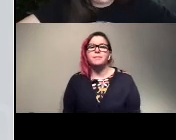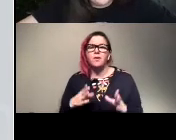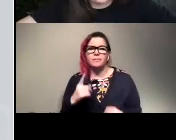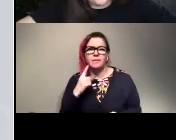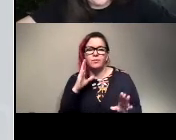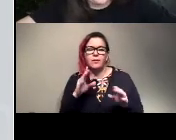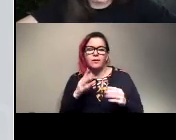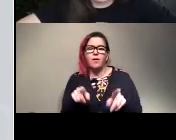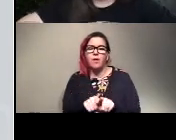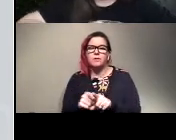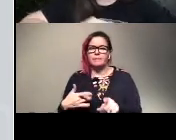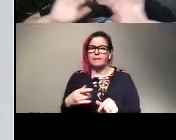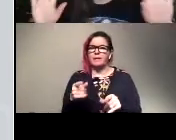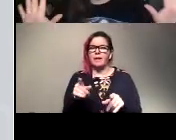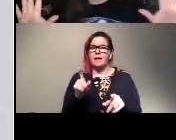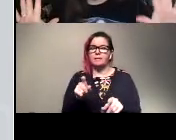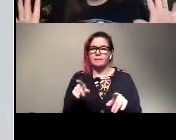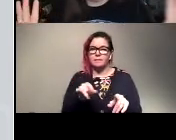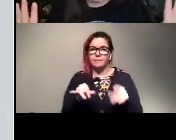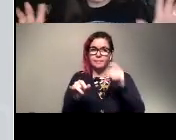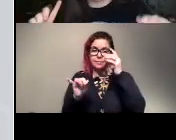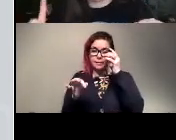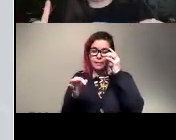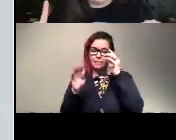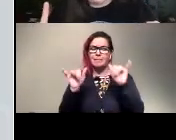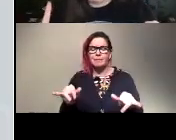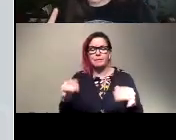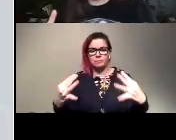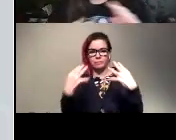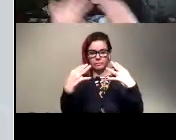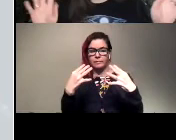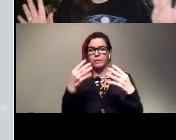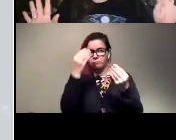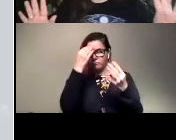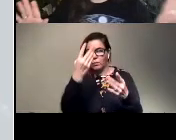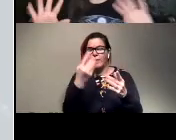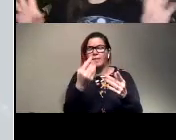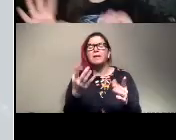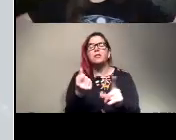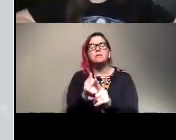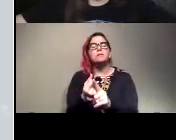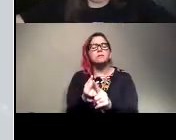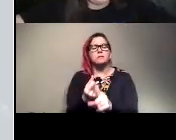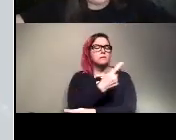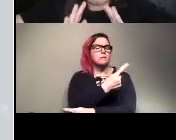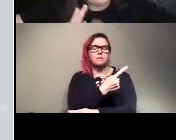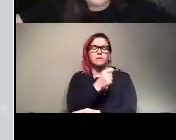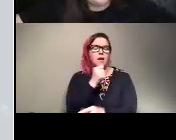also tend to ask if you still have everybody's attention in the world and you can tell them one thing that has nothing to do with your area of